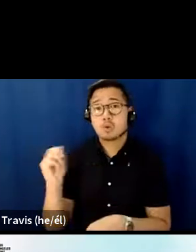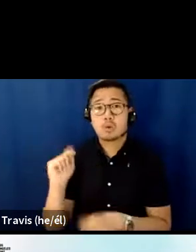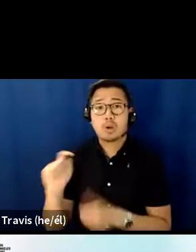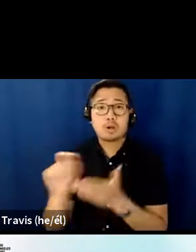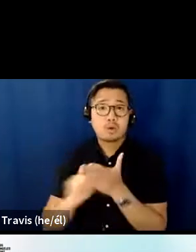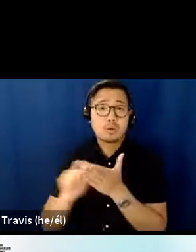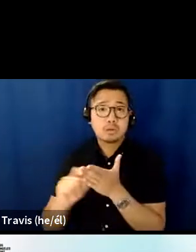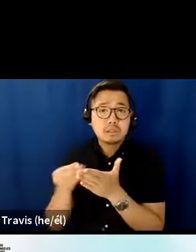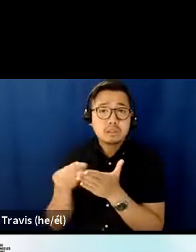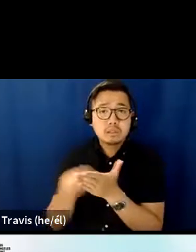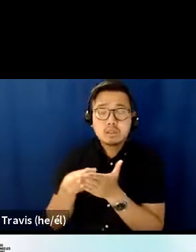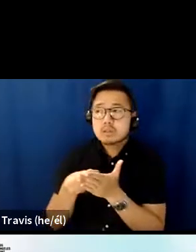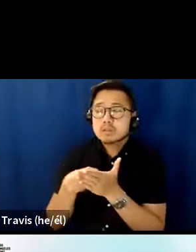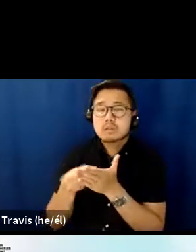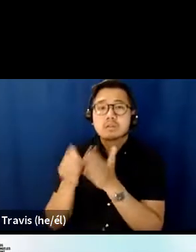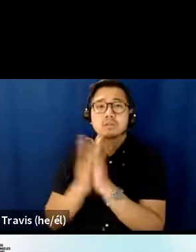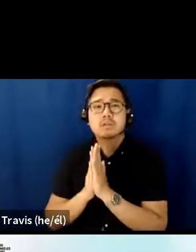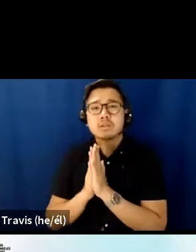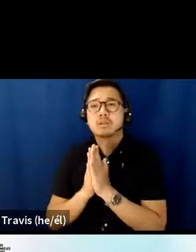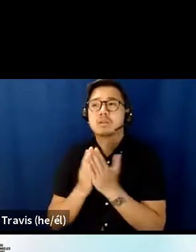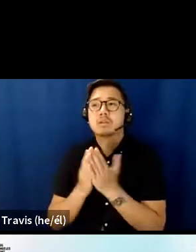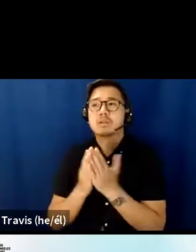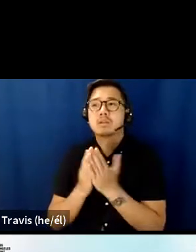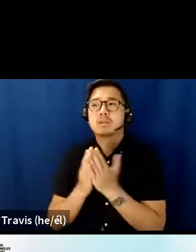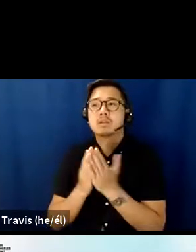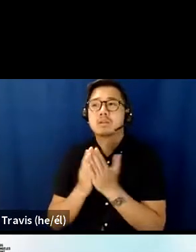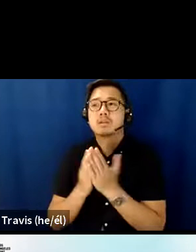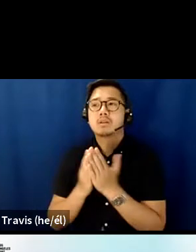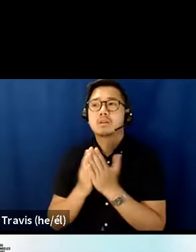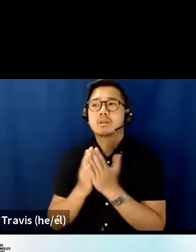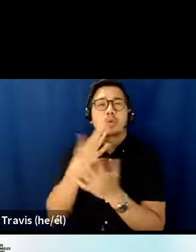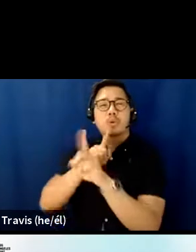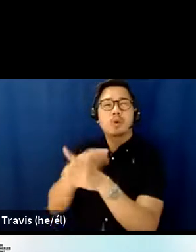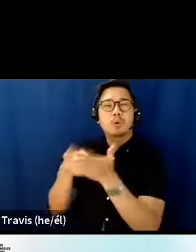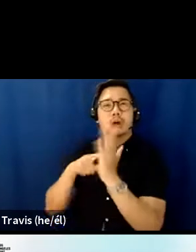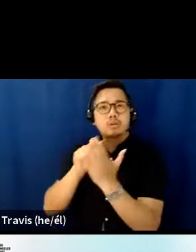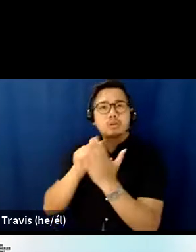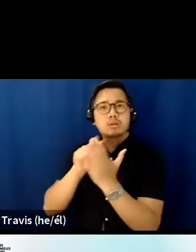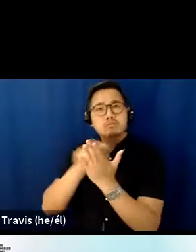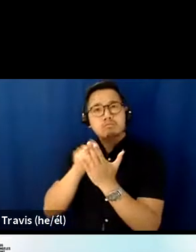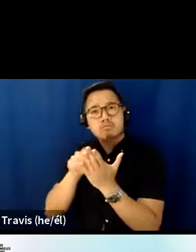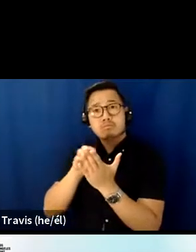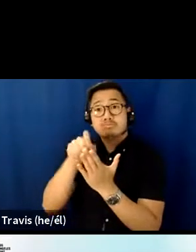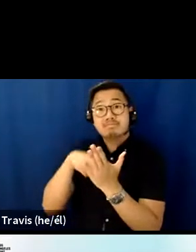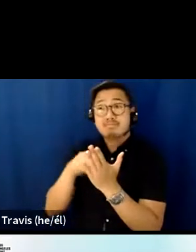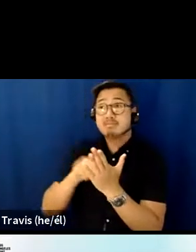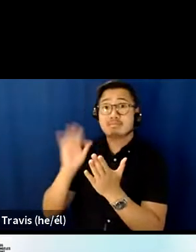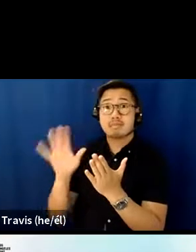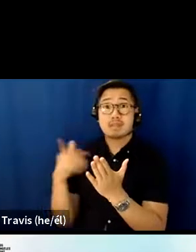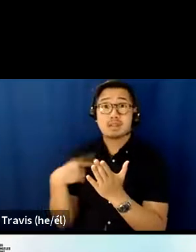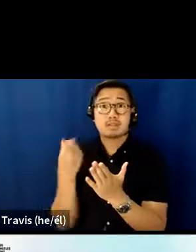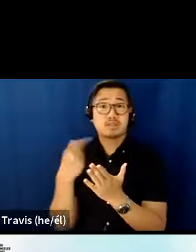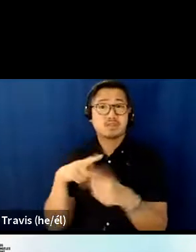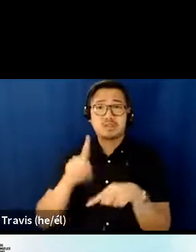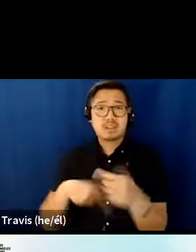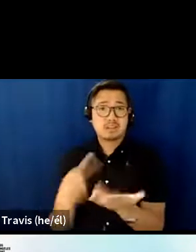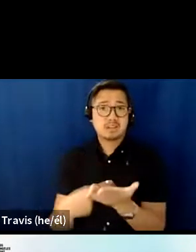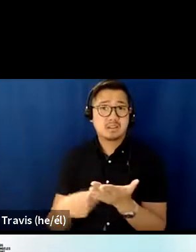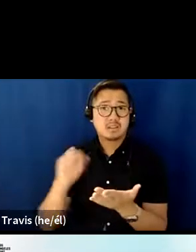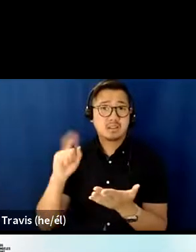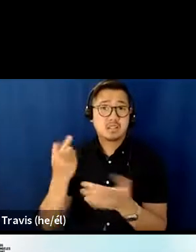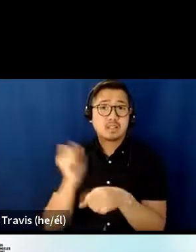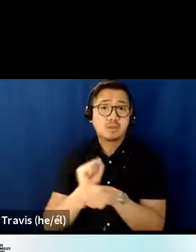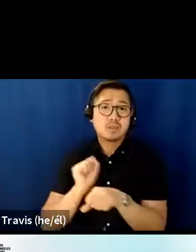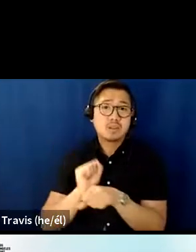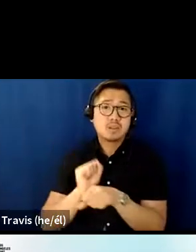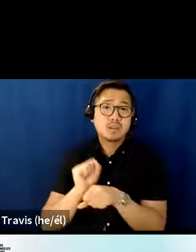is these reporting requirements, the fact that you can't talk about sex work, you have to say, like, use